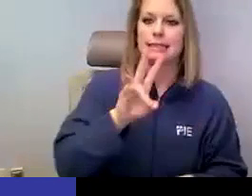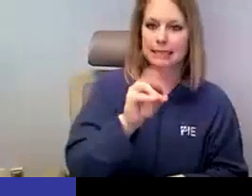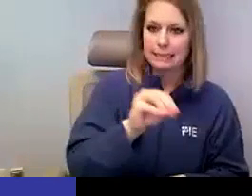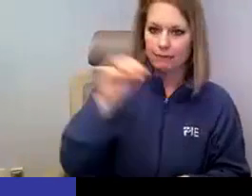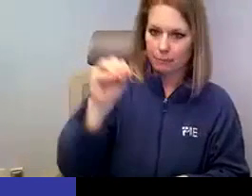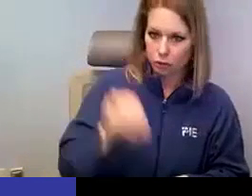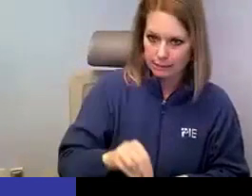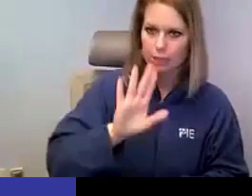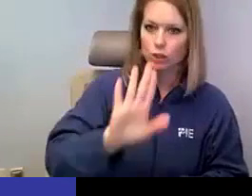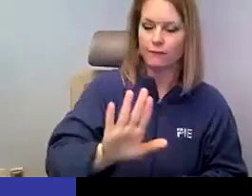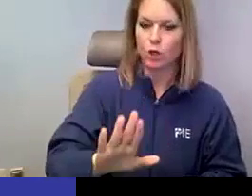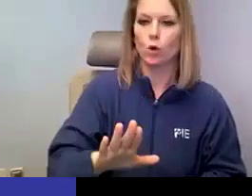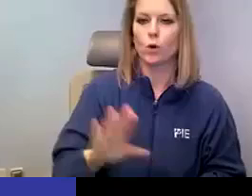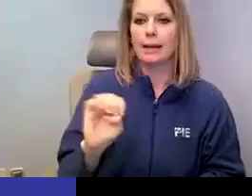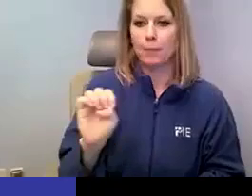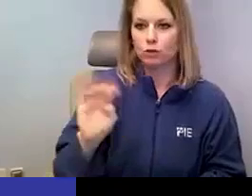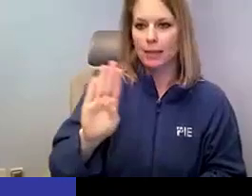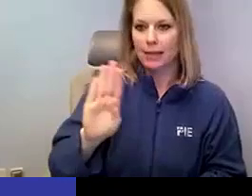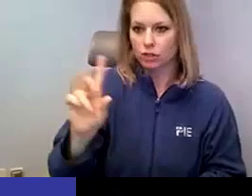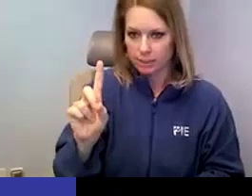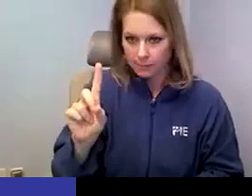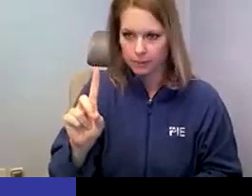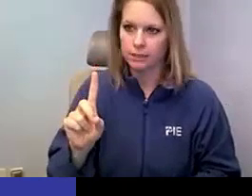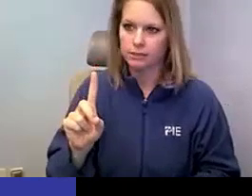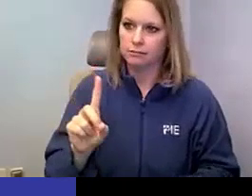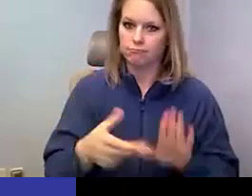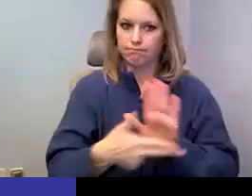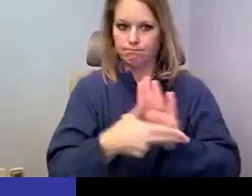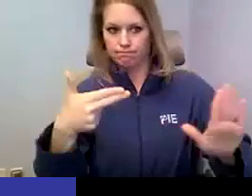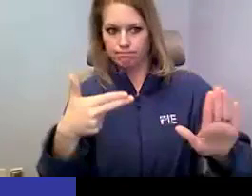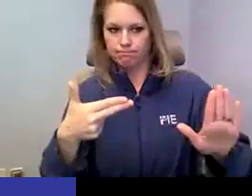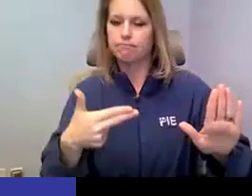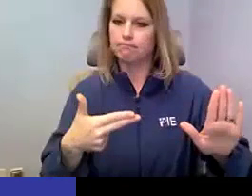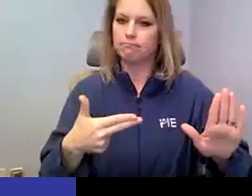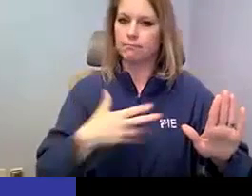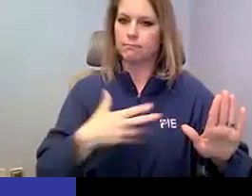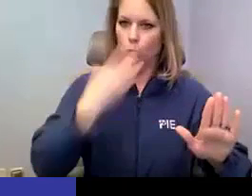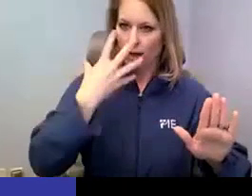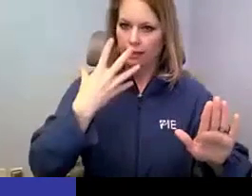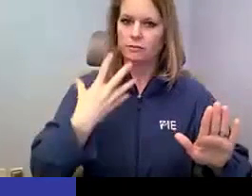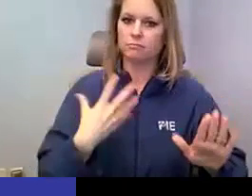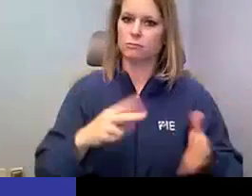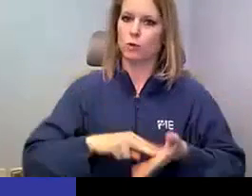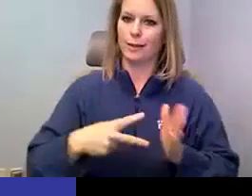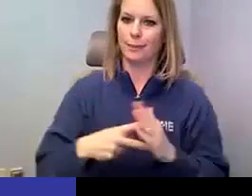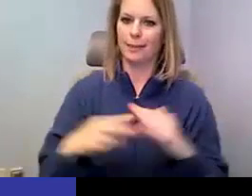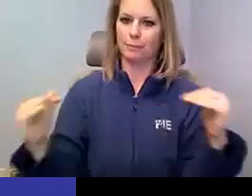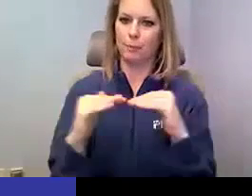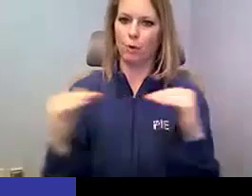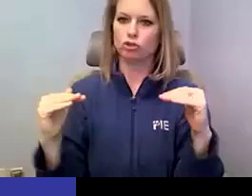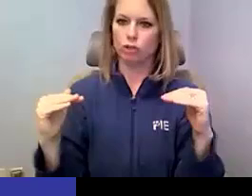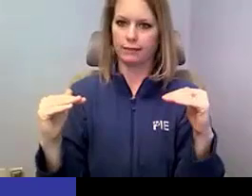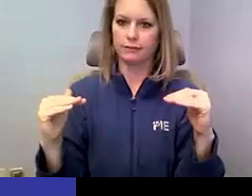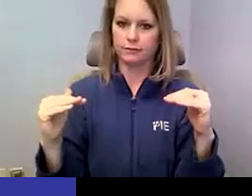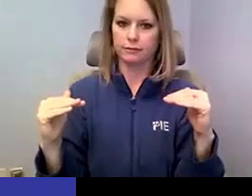disability identifications would be white students. So that's proportionate. So as you can see from the chart, if you